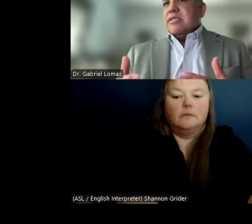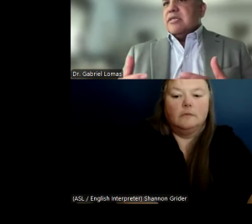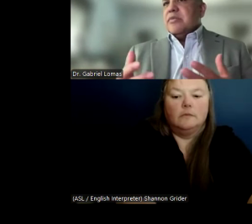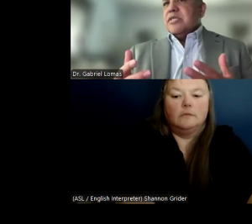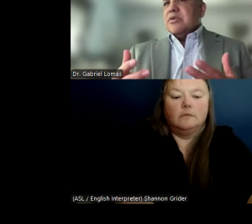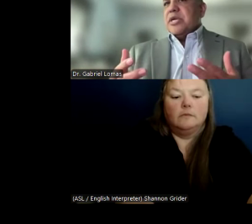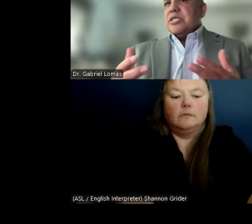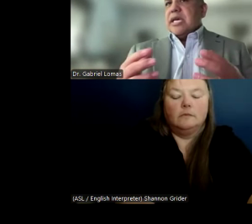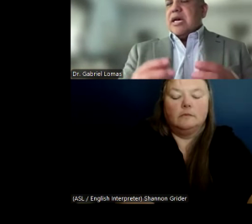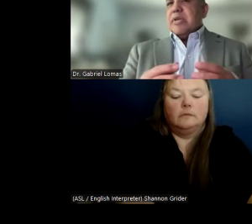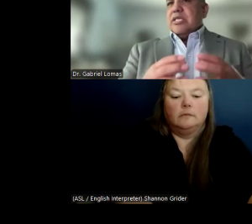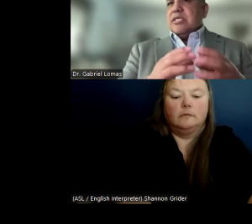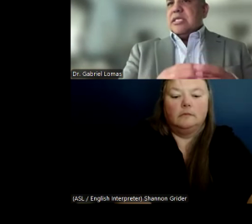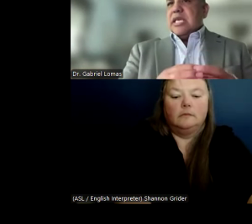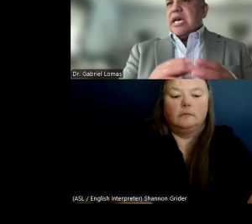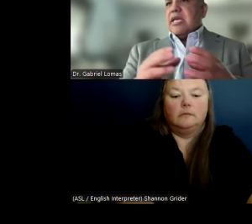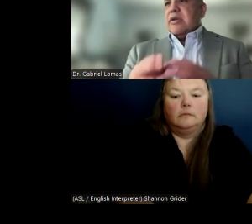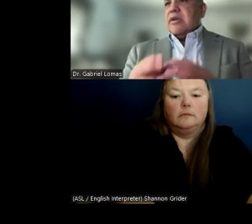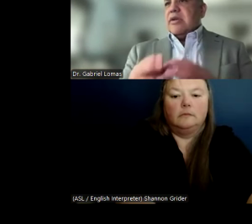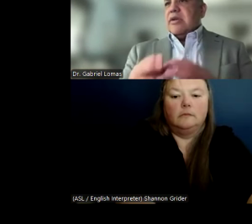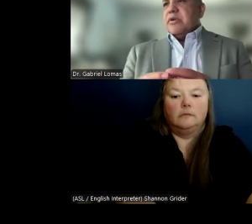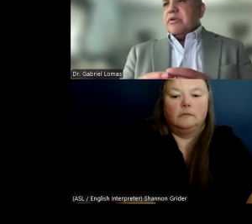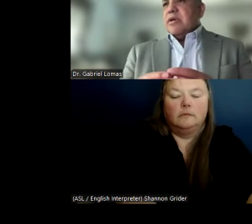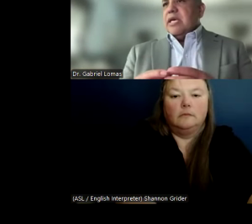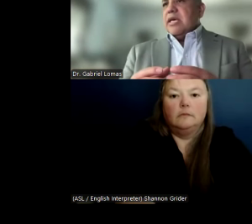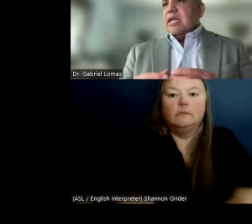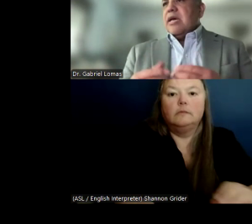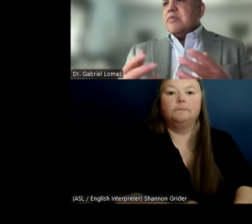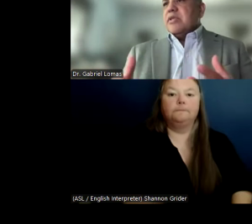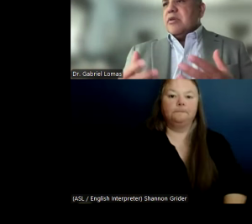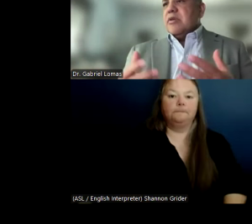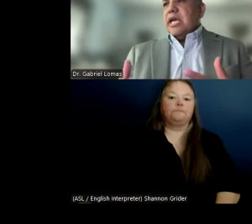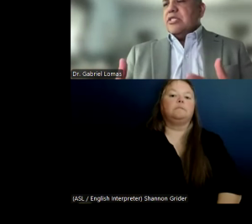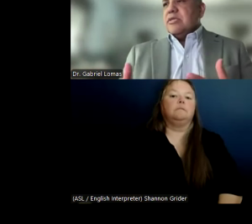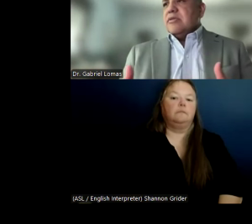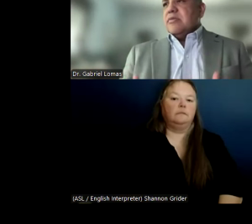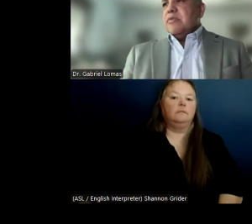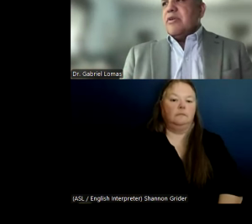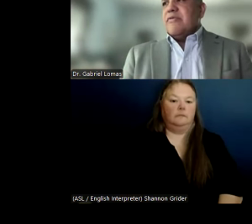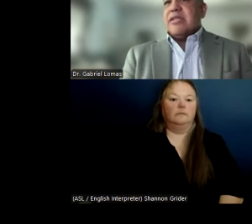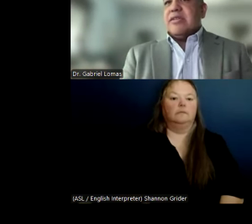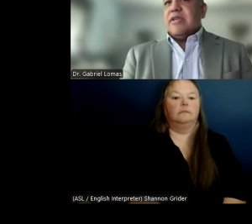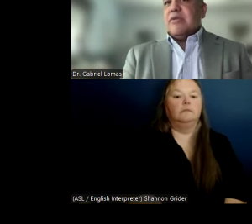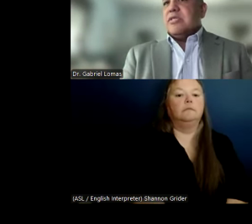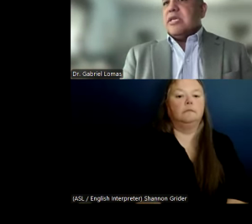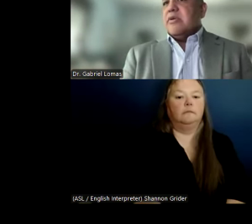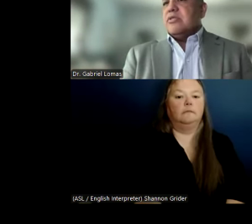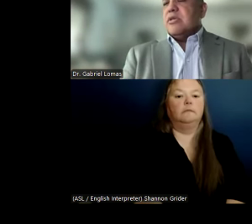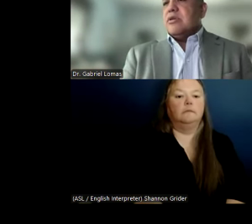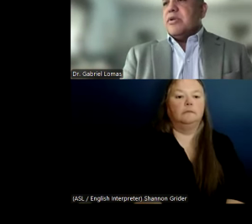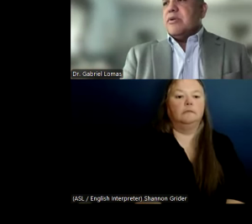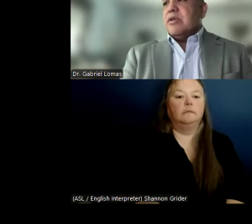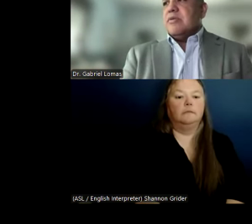And in some situations, that combination CDI and hearing interpreter can help the communication to be more effective than just a